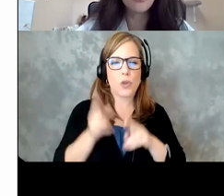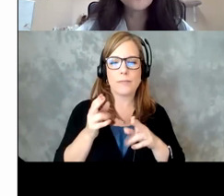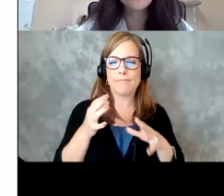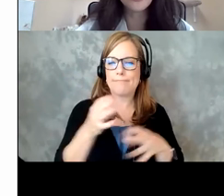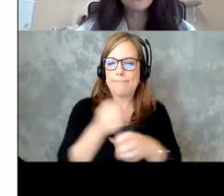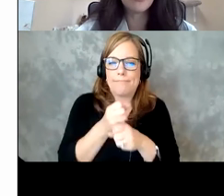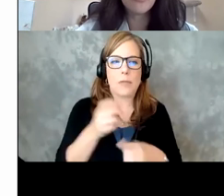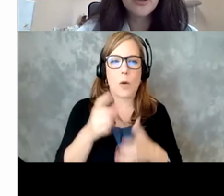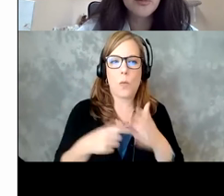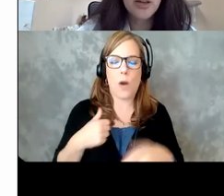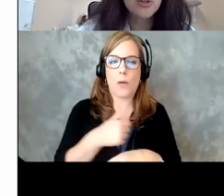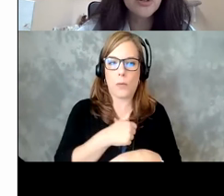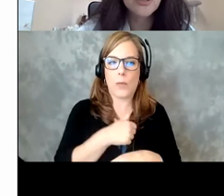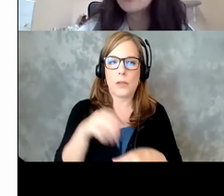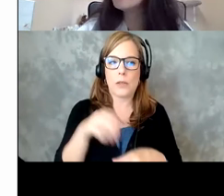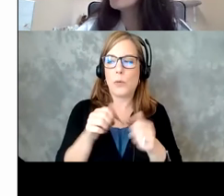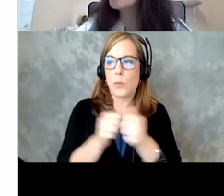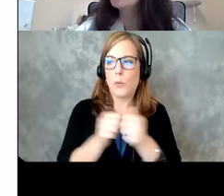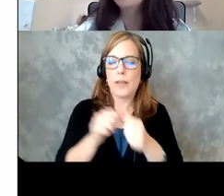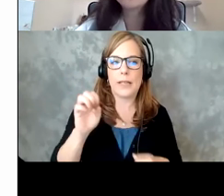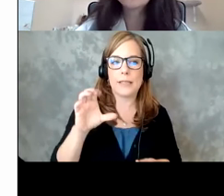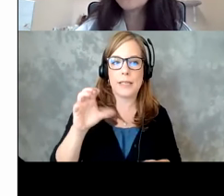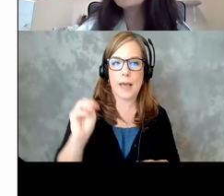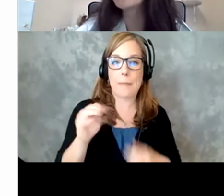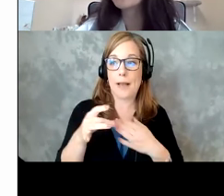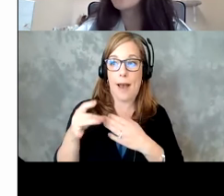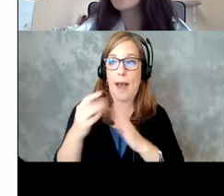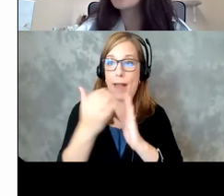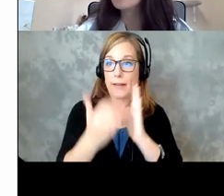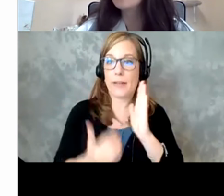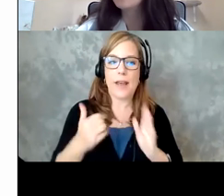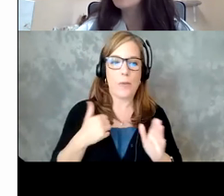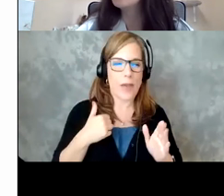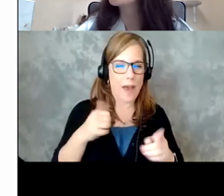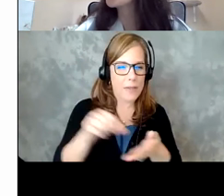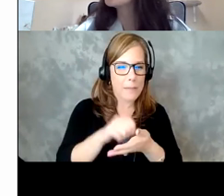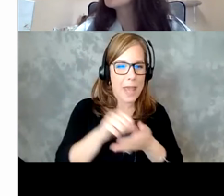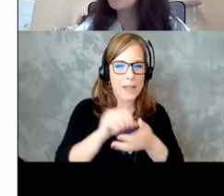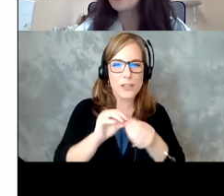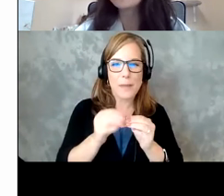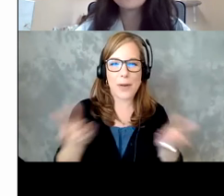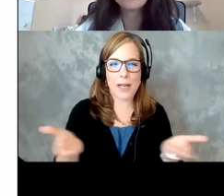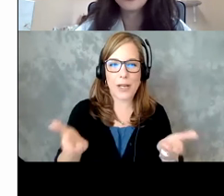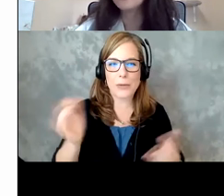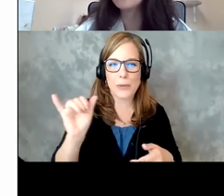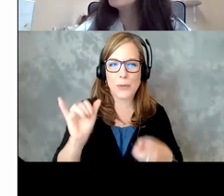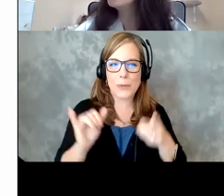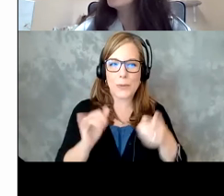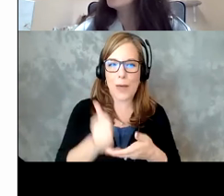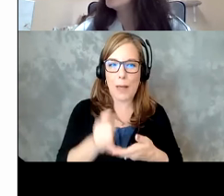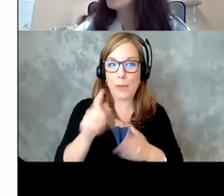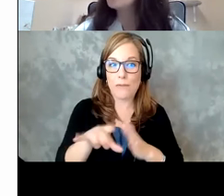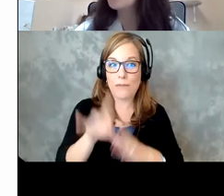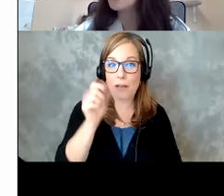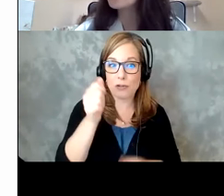in the ECM policy guide, and we referenced the page numbers here. And we just wanted to clarify some points